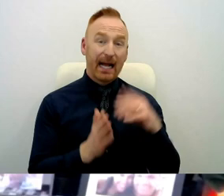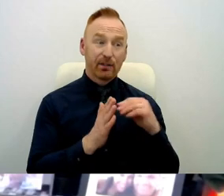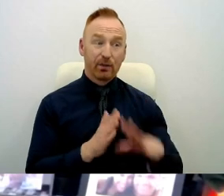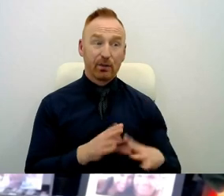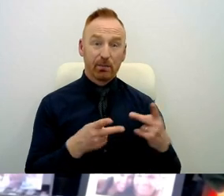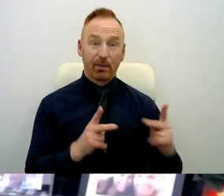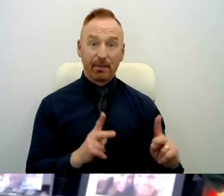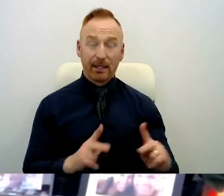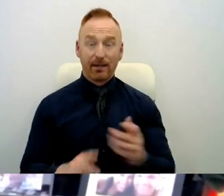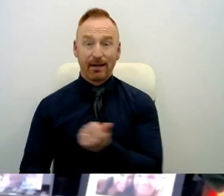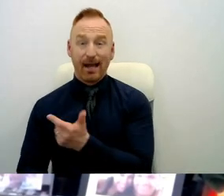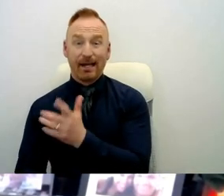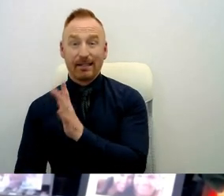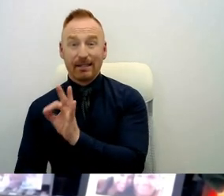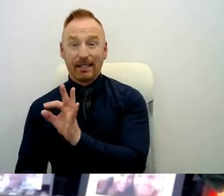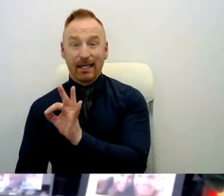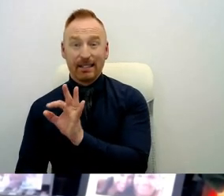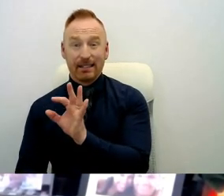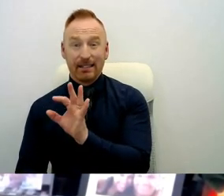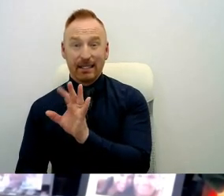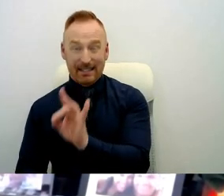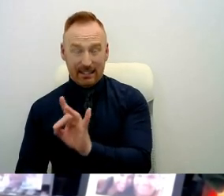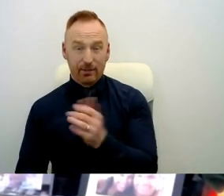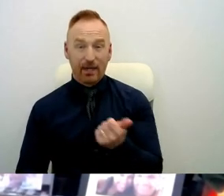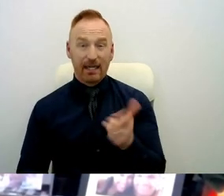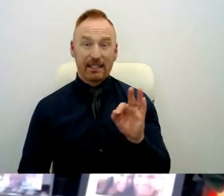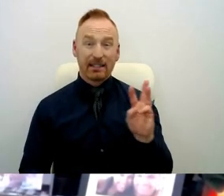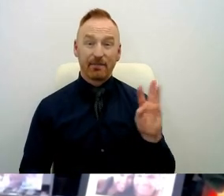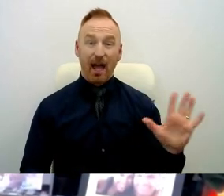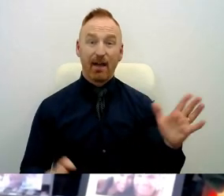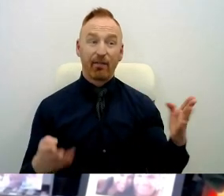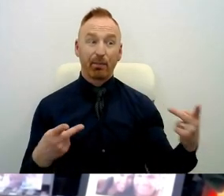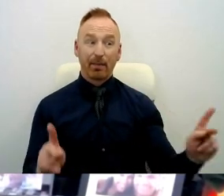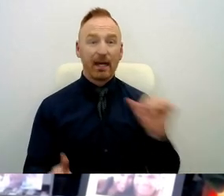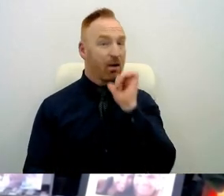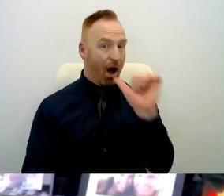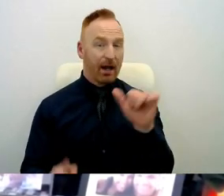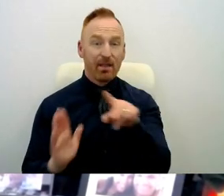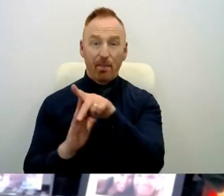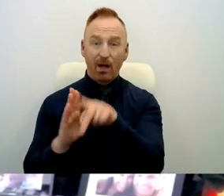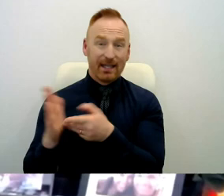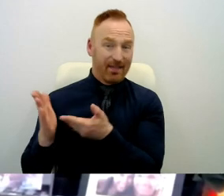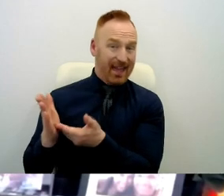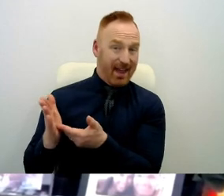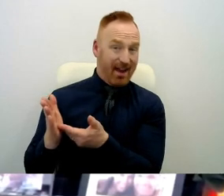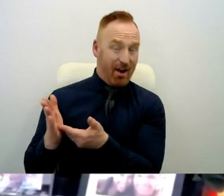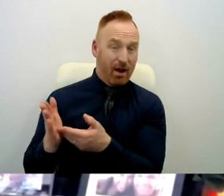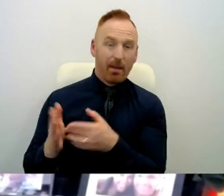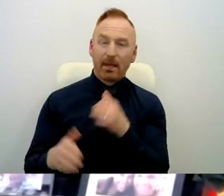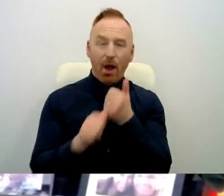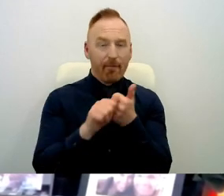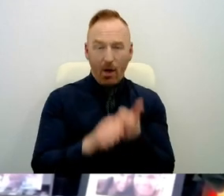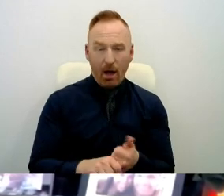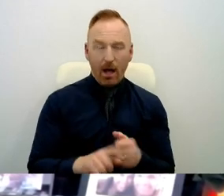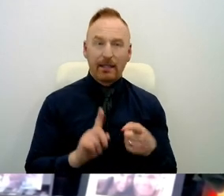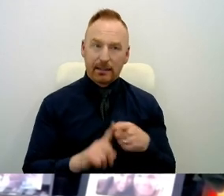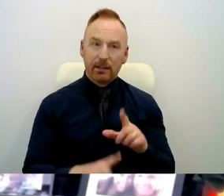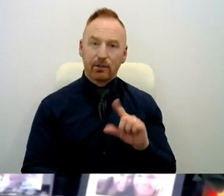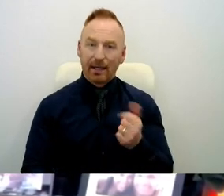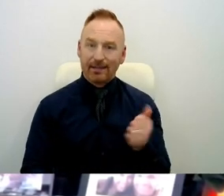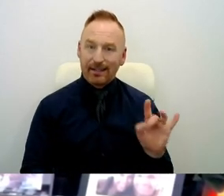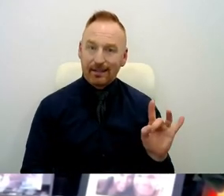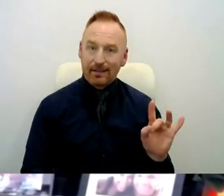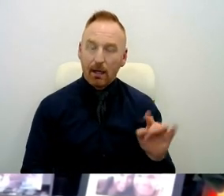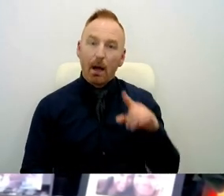from 1918 until 1965, and the policy was still on the books, even though it wasn't enforced until 2018. To this